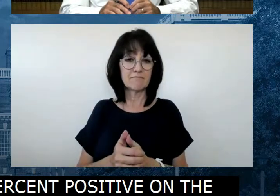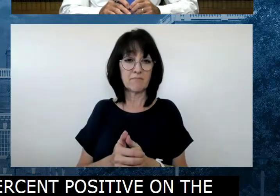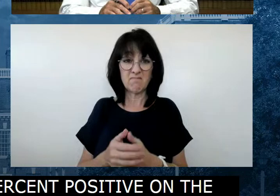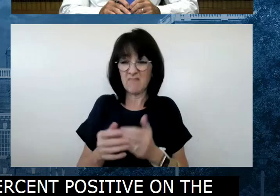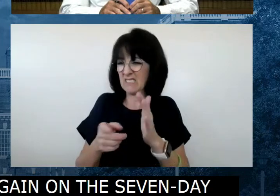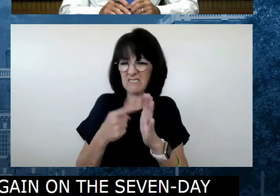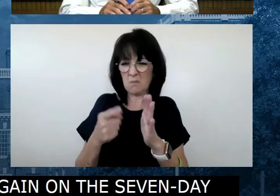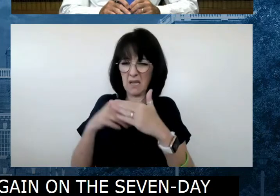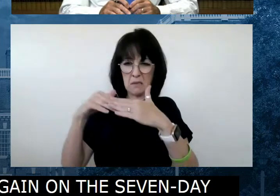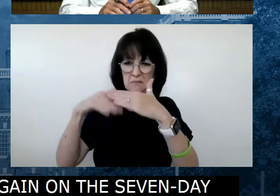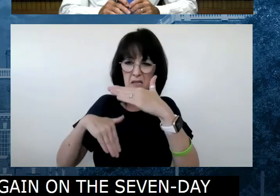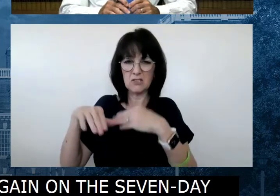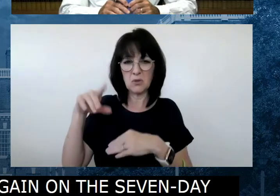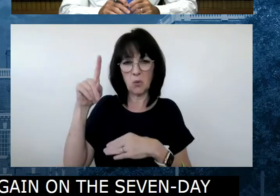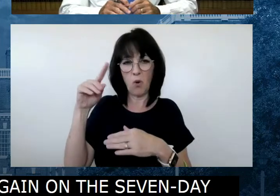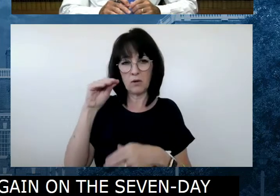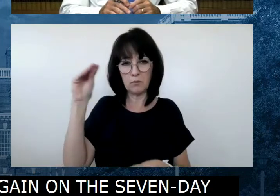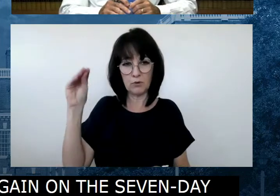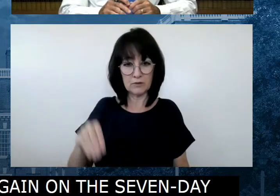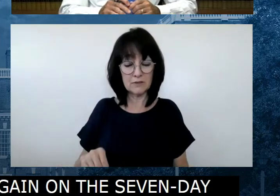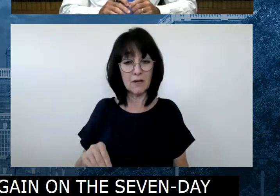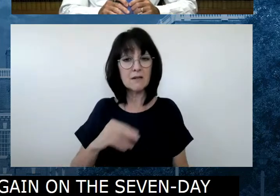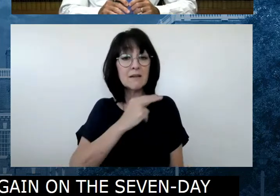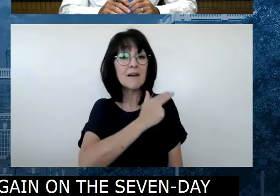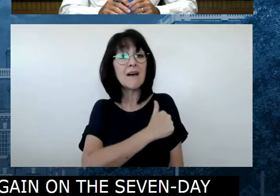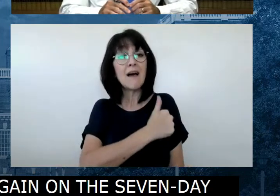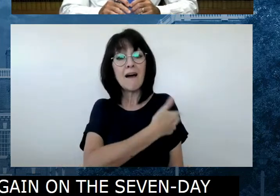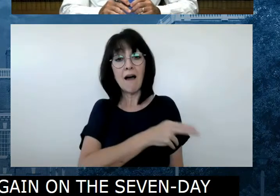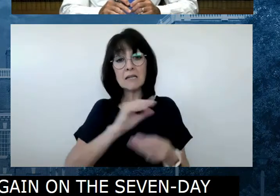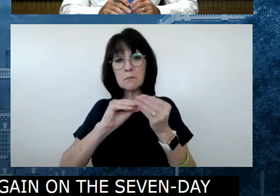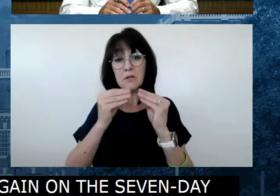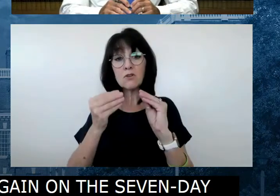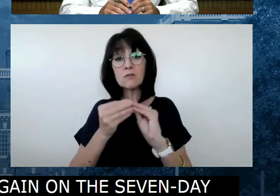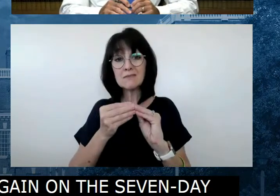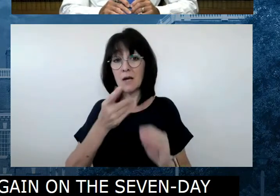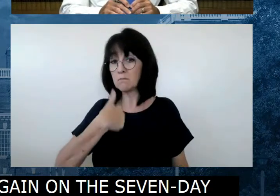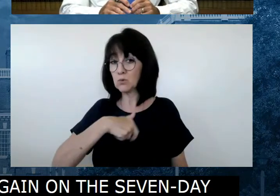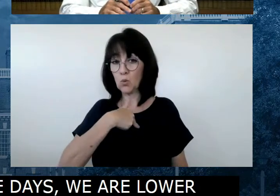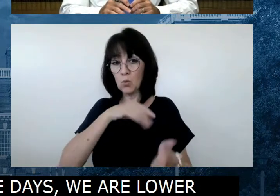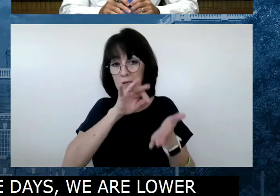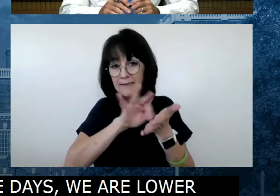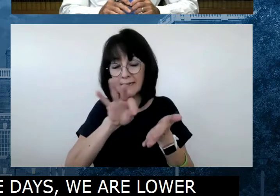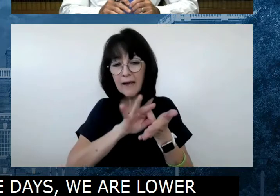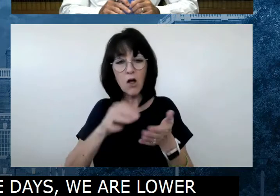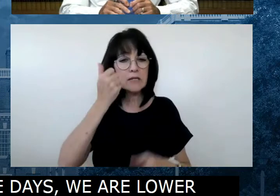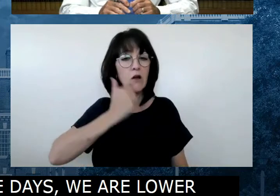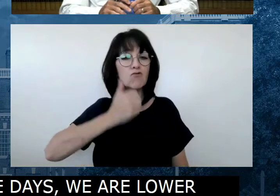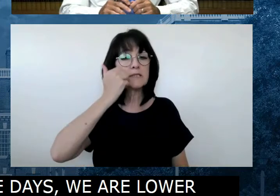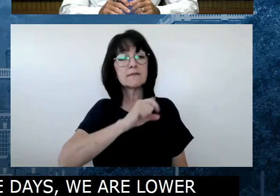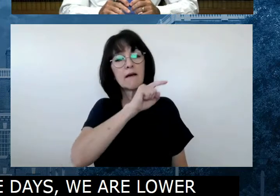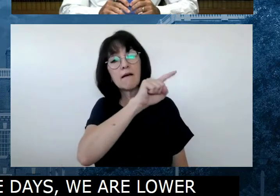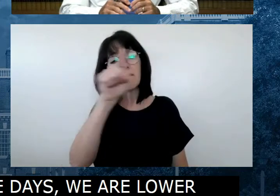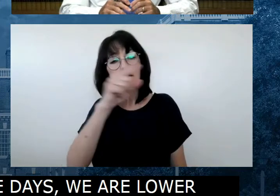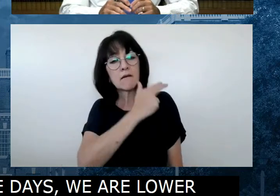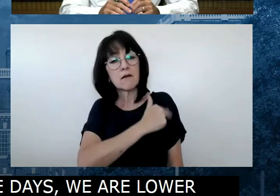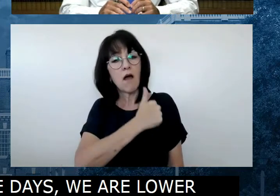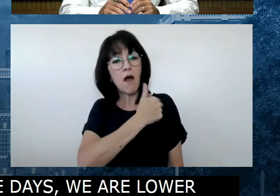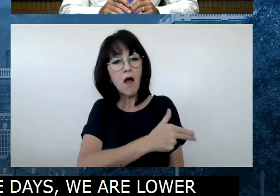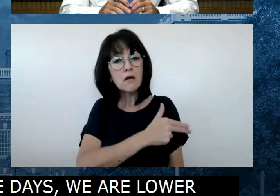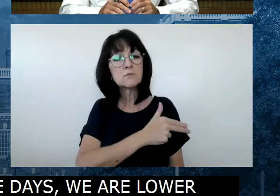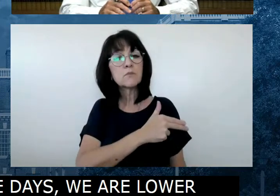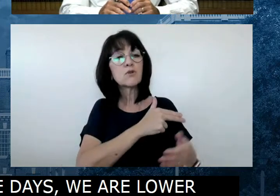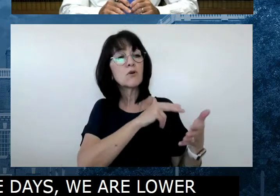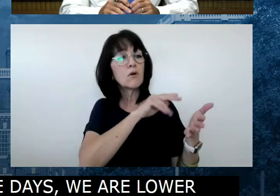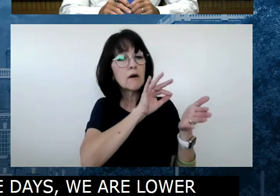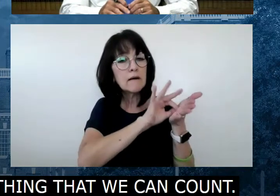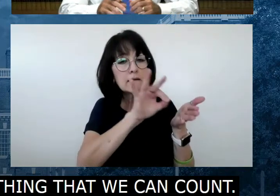than that. Hospitalizations, of course, is something that we can count. The hospitals do it every day. They know who's COVID-19 positive. They